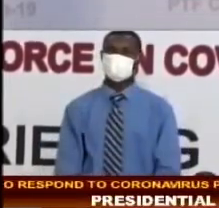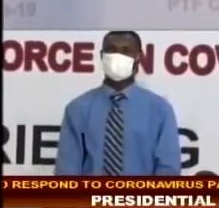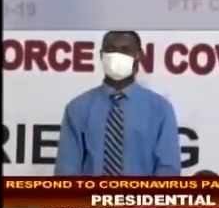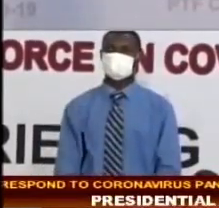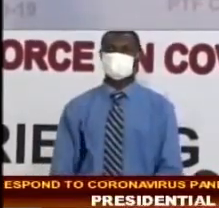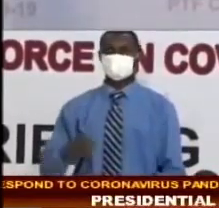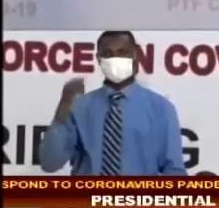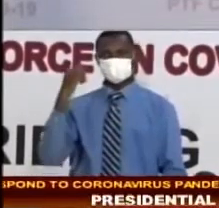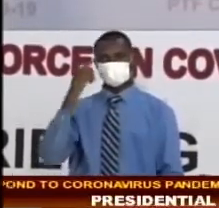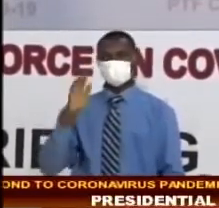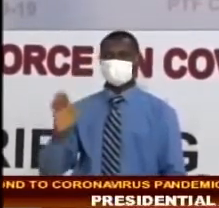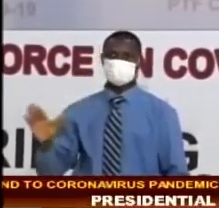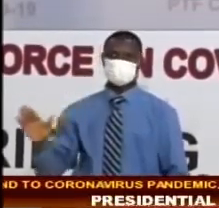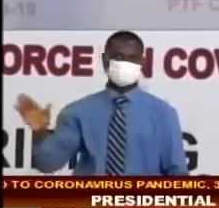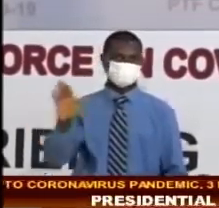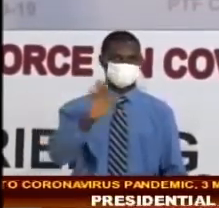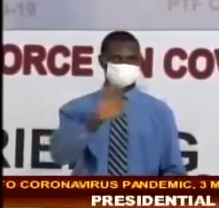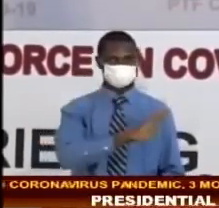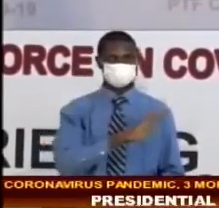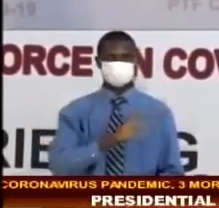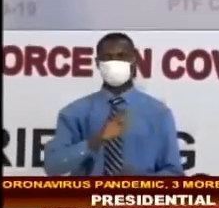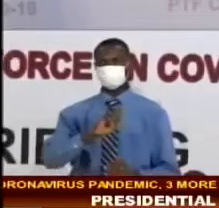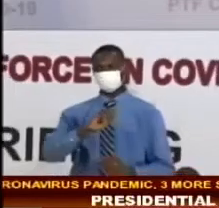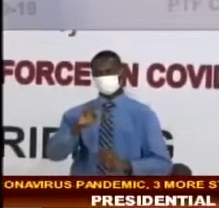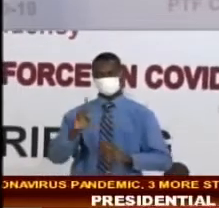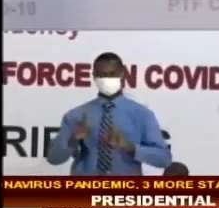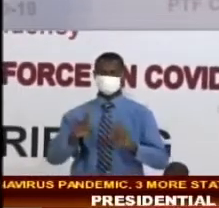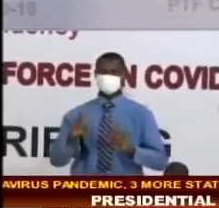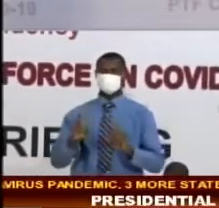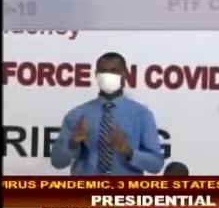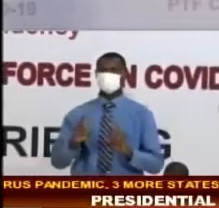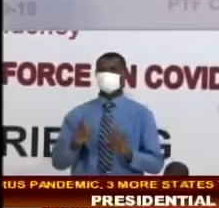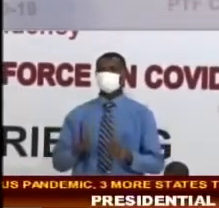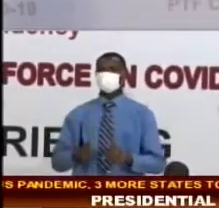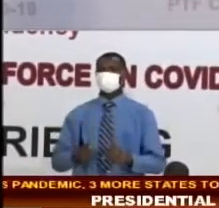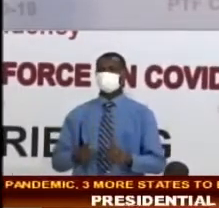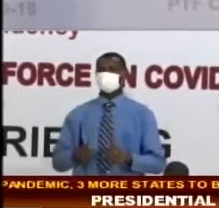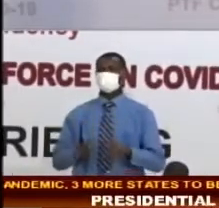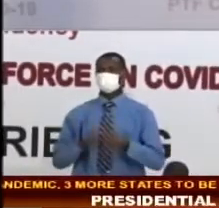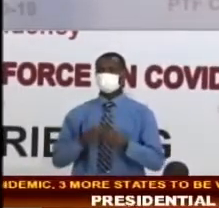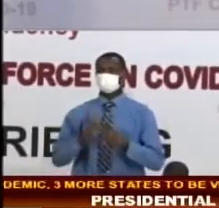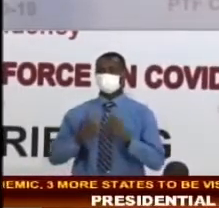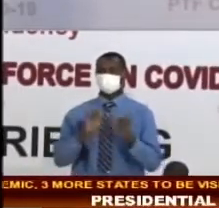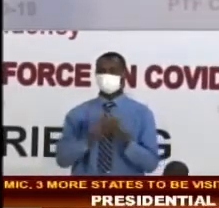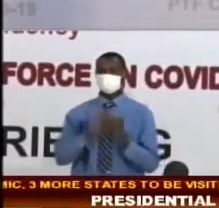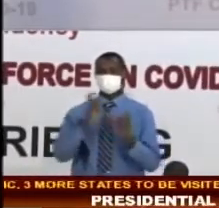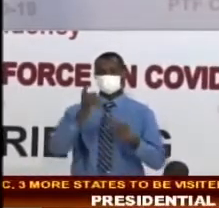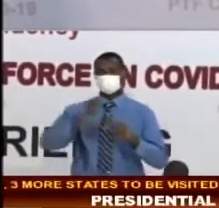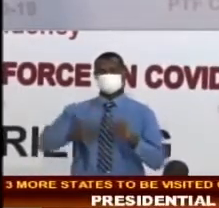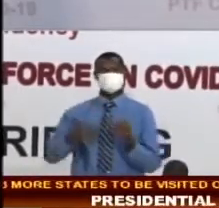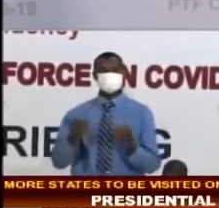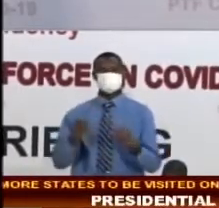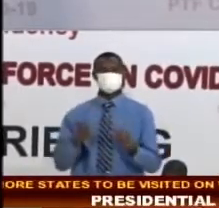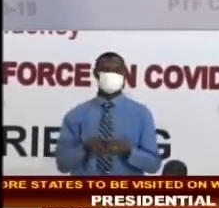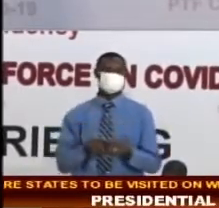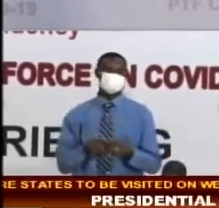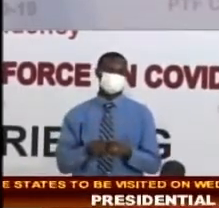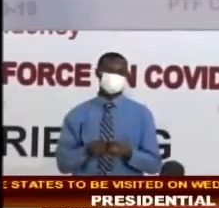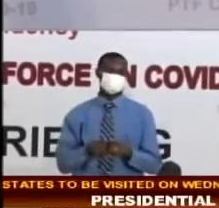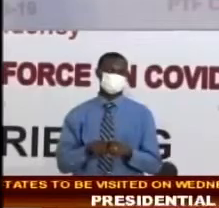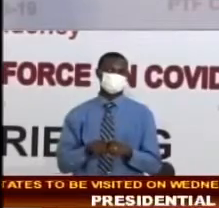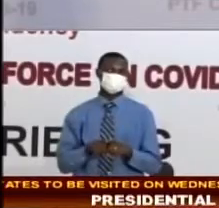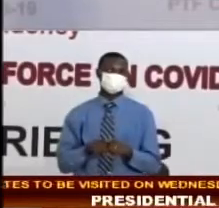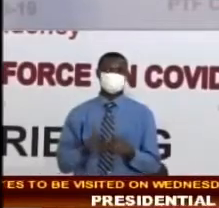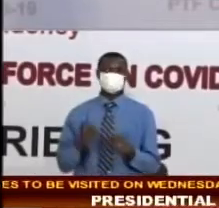for your interventions, those who have been able to make interventions. I think